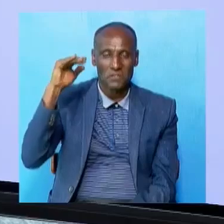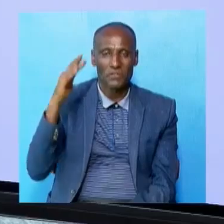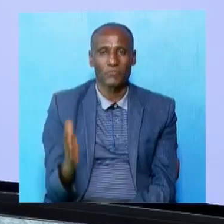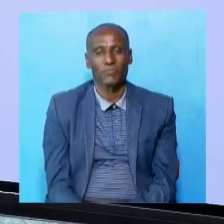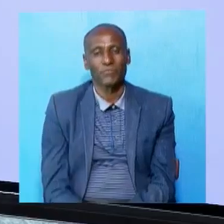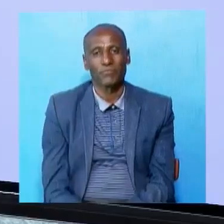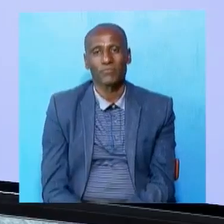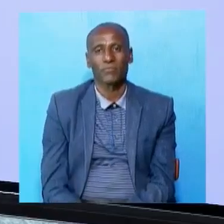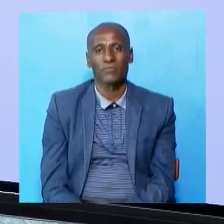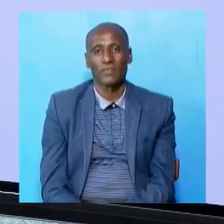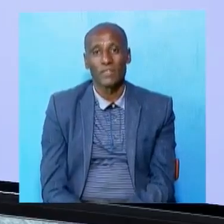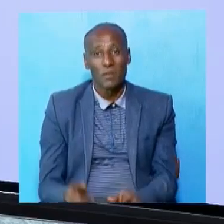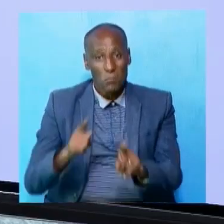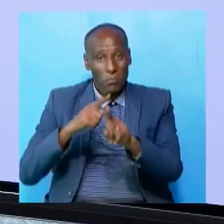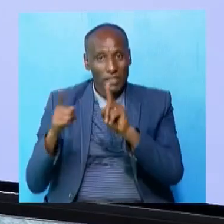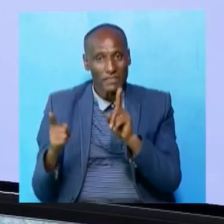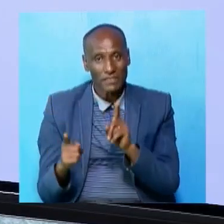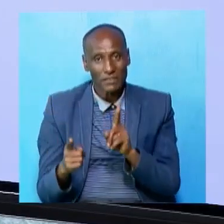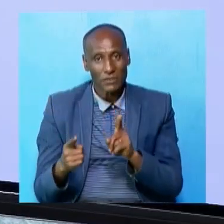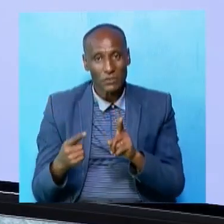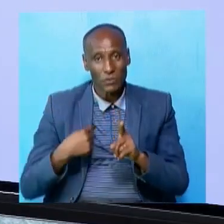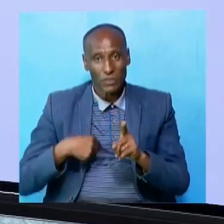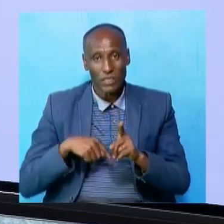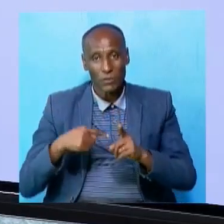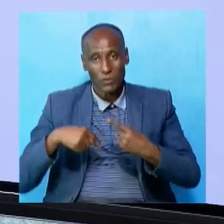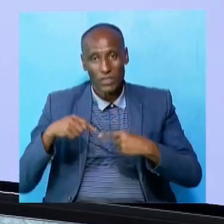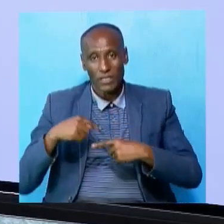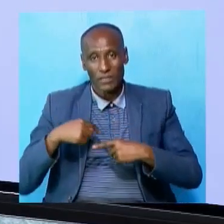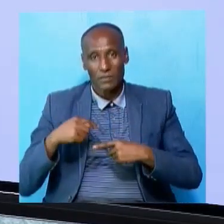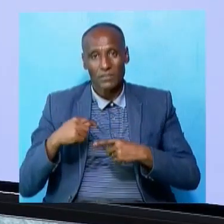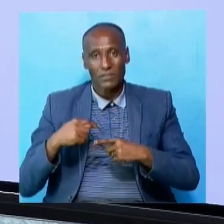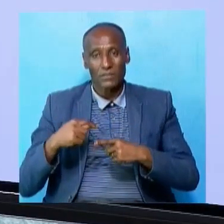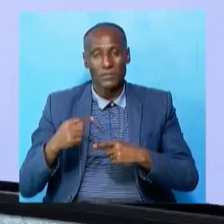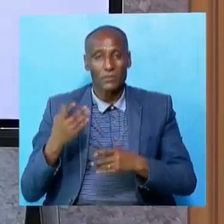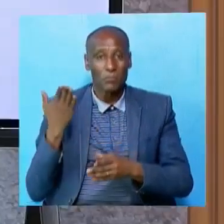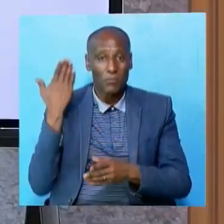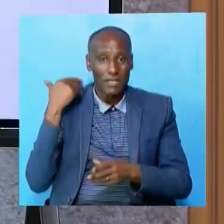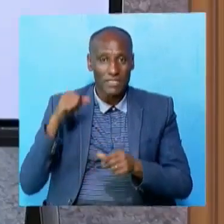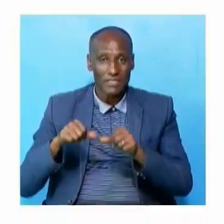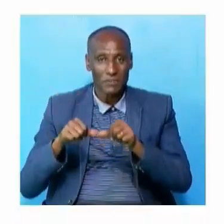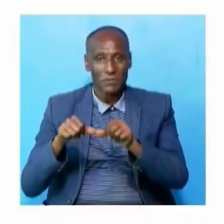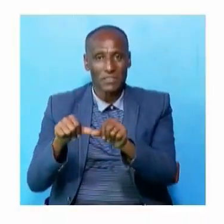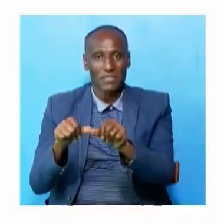9:30. But when it comes to the past continuous,